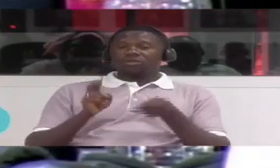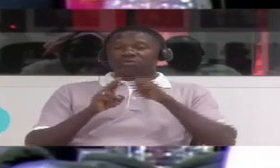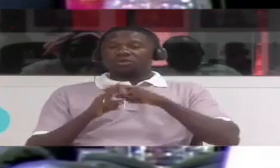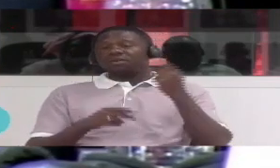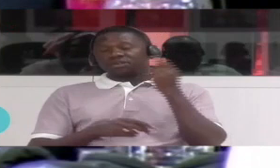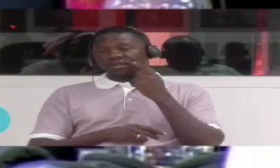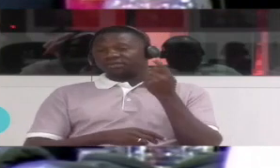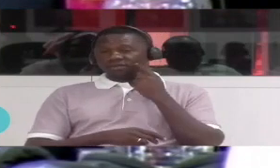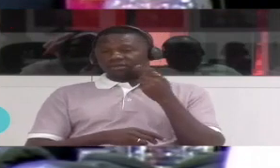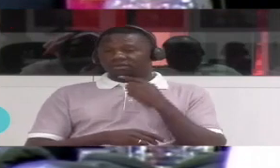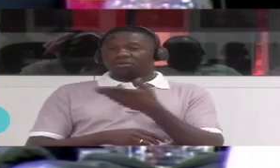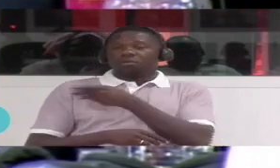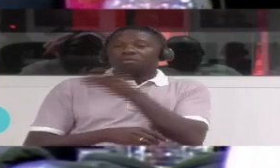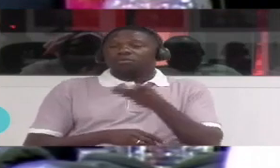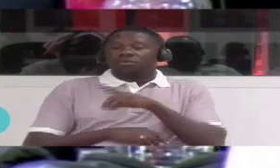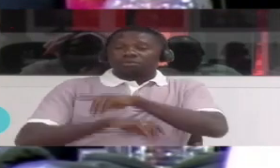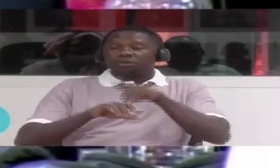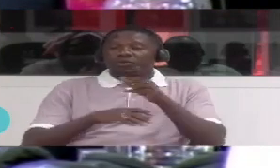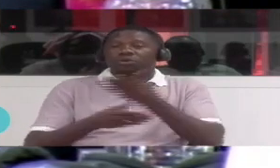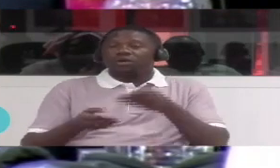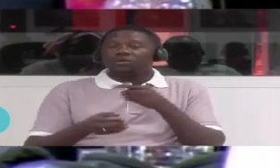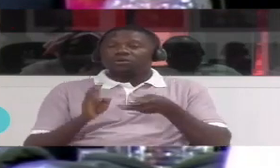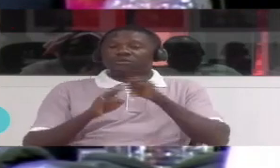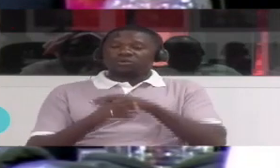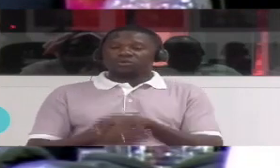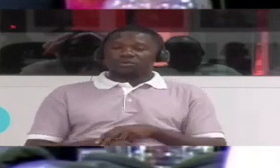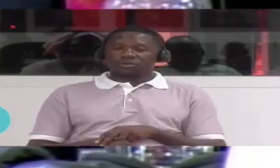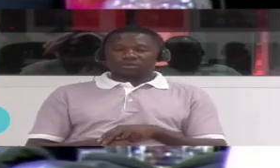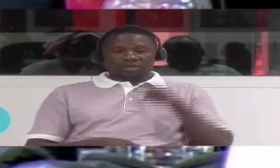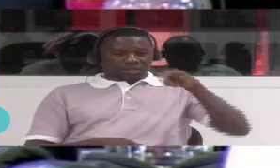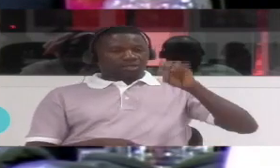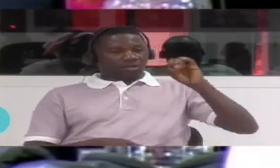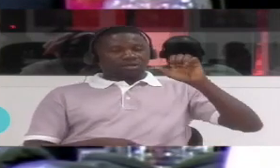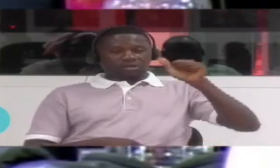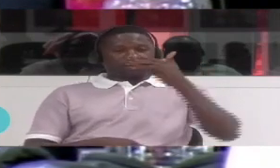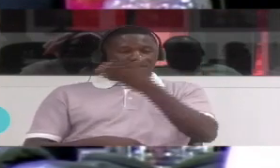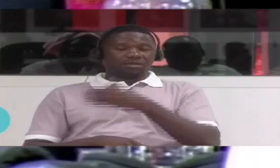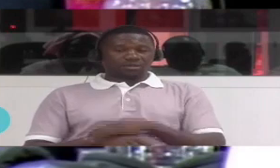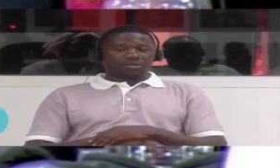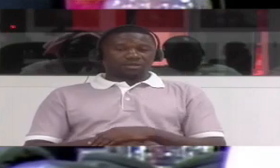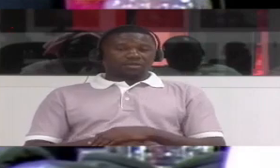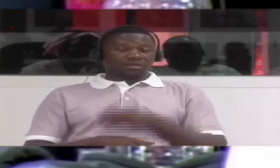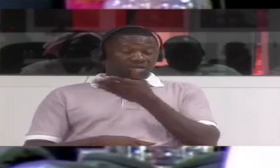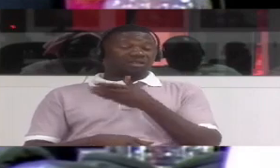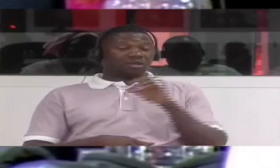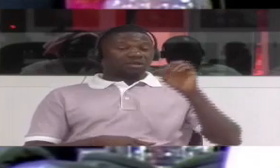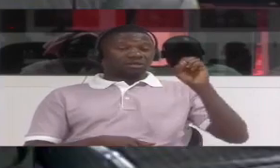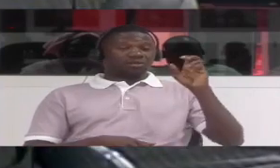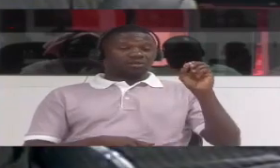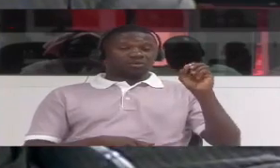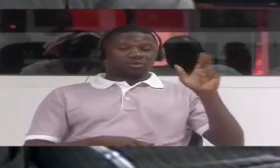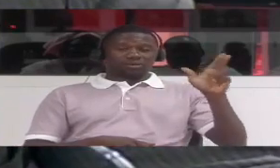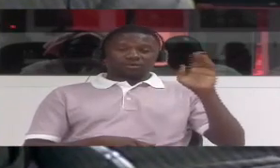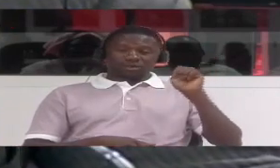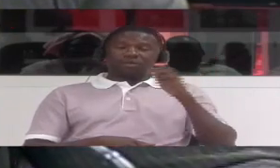reporting to? At the NIA. At the NIA. Yeah. There was a cell there. I told you there were many cells at the NIA at the time. There are still cells, I think. I